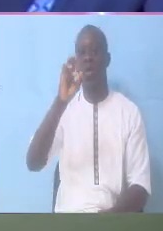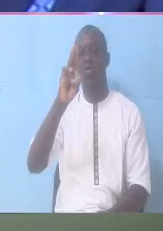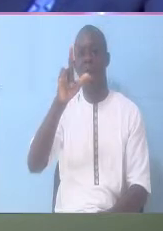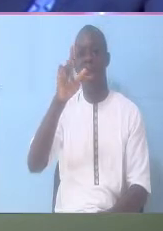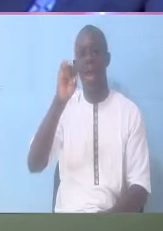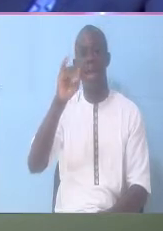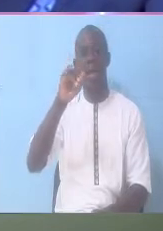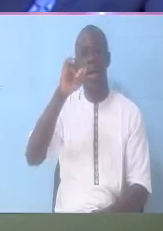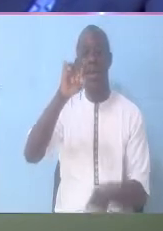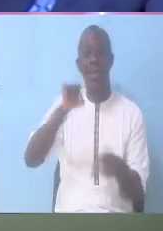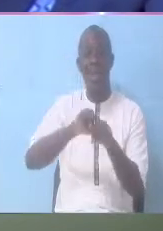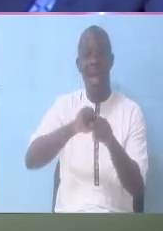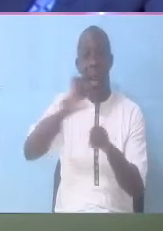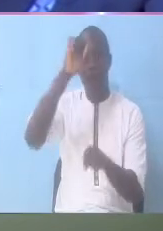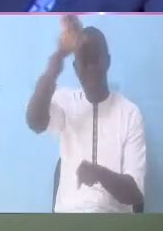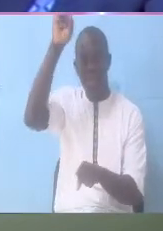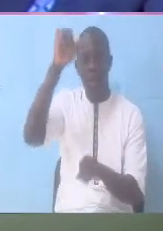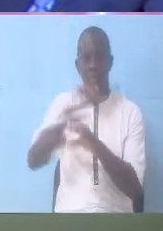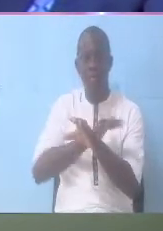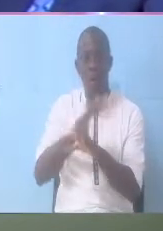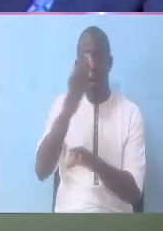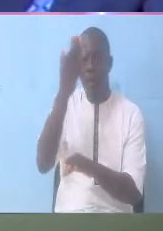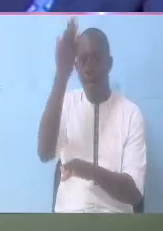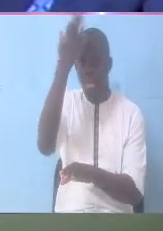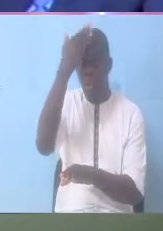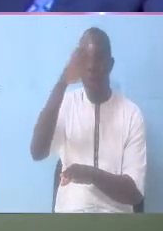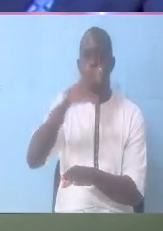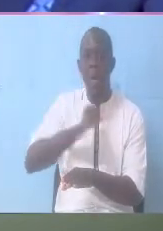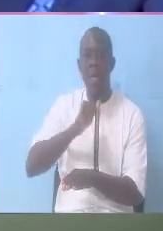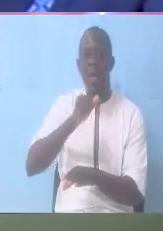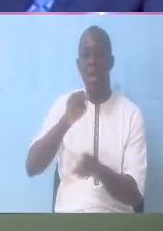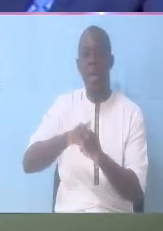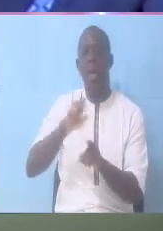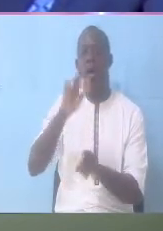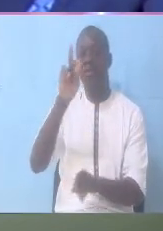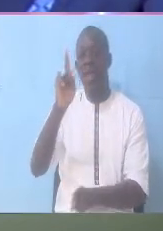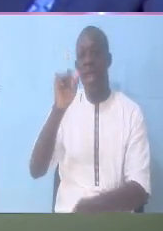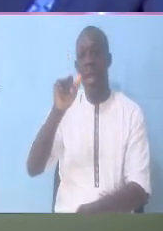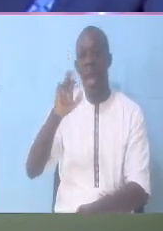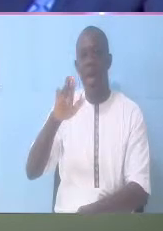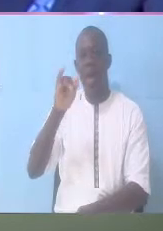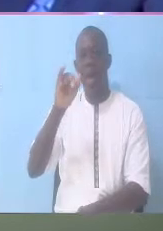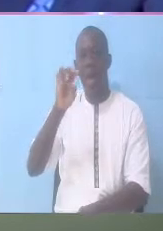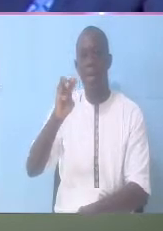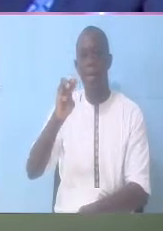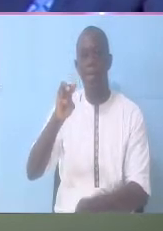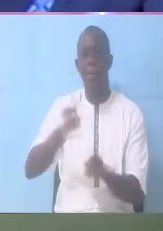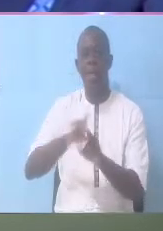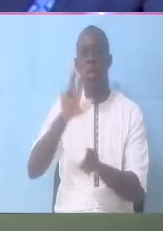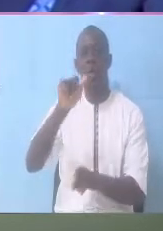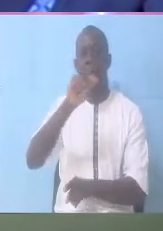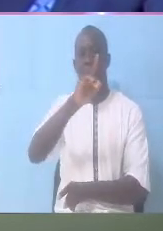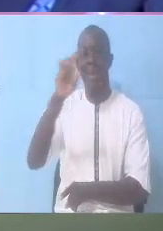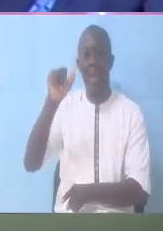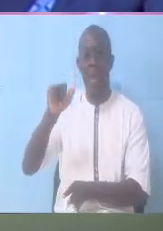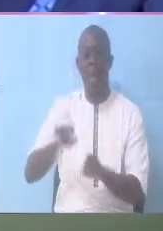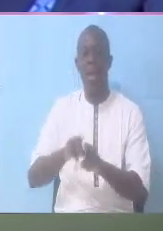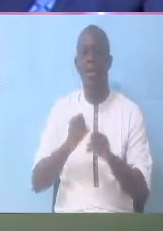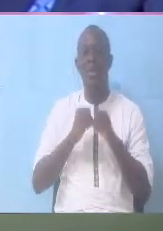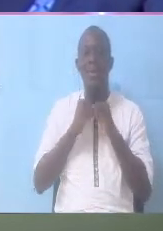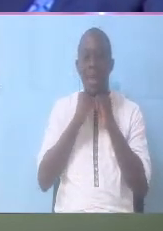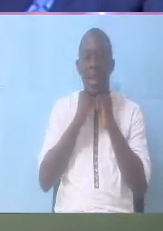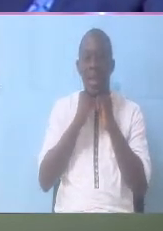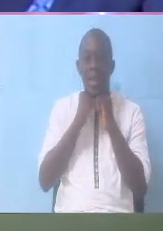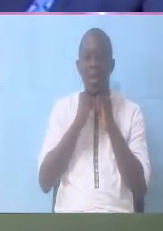Wade, Senegal la président. Karim Wade. Karim Wade. Sanabi Sabali.